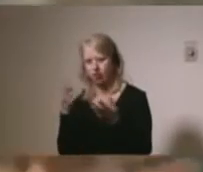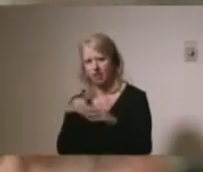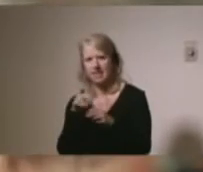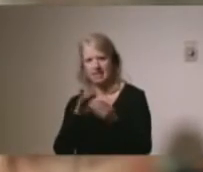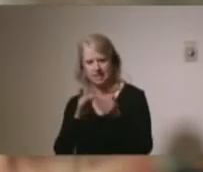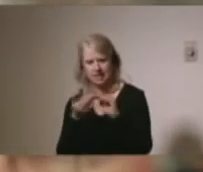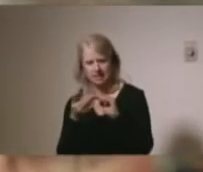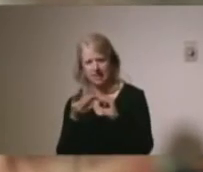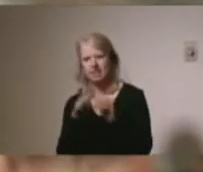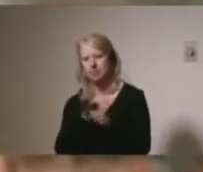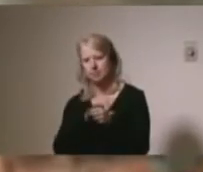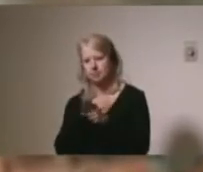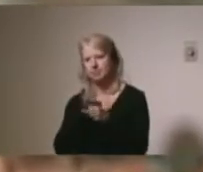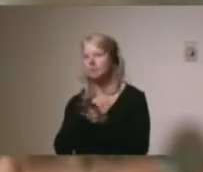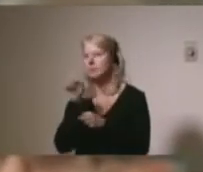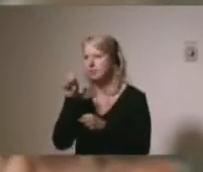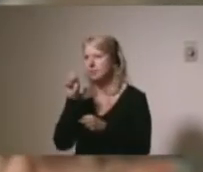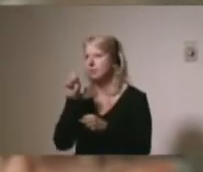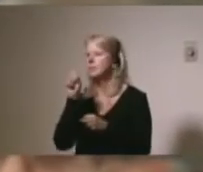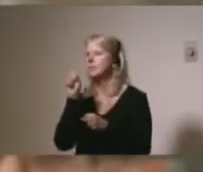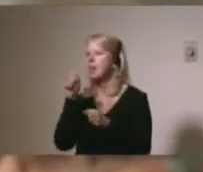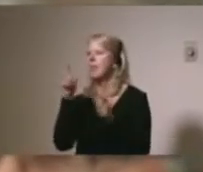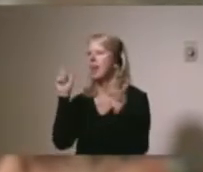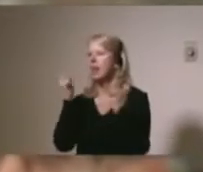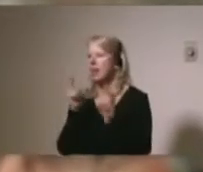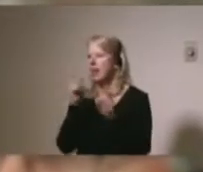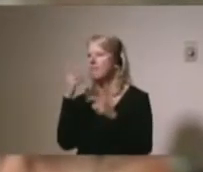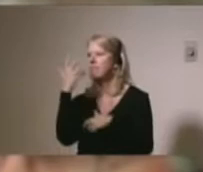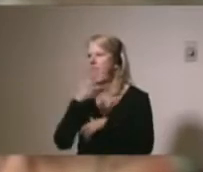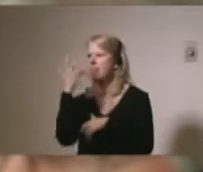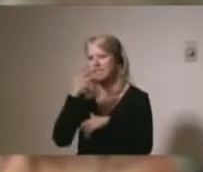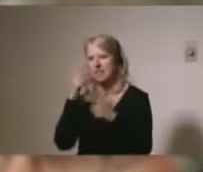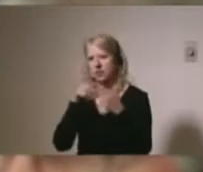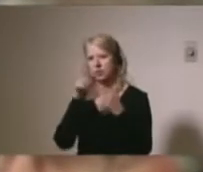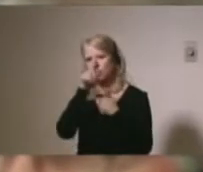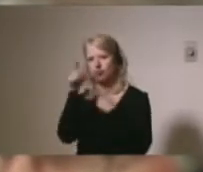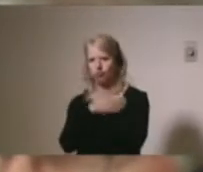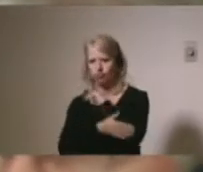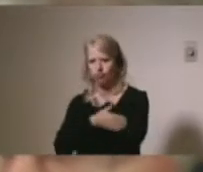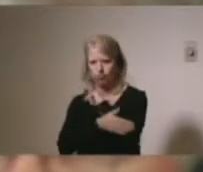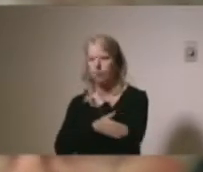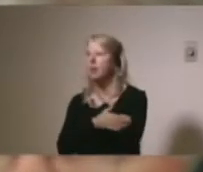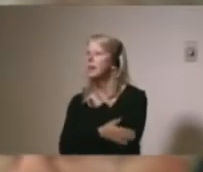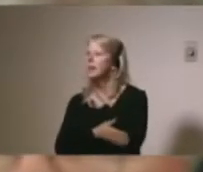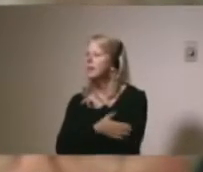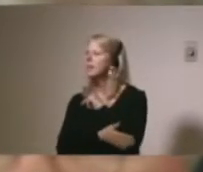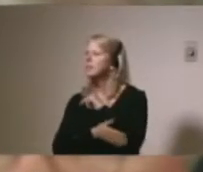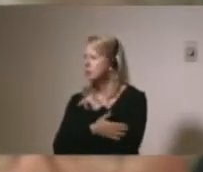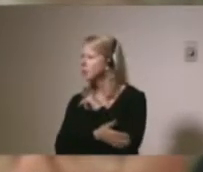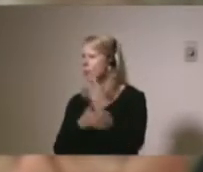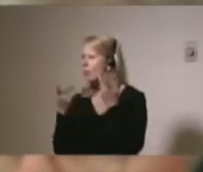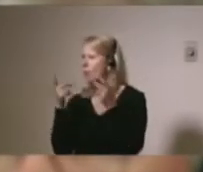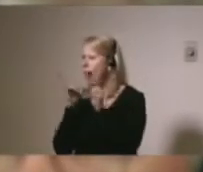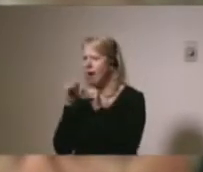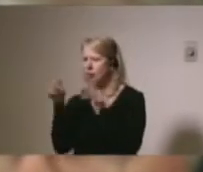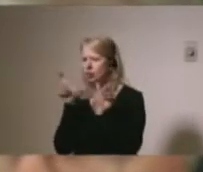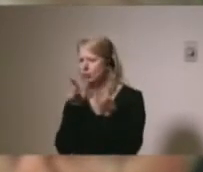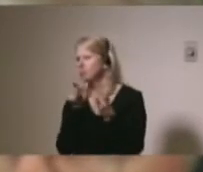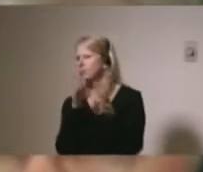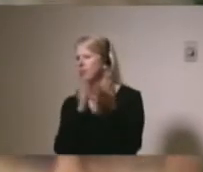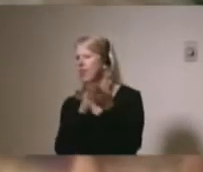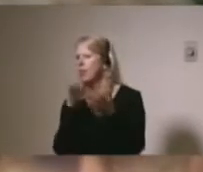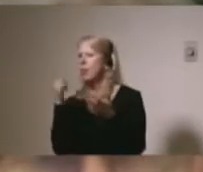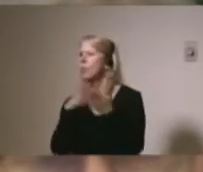Yep. And how it remained at 5 days in rural areas. How did you campaign against that, and what